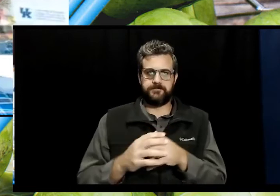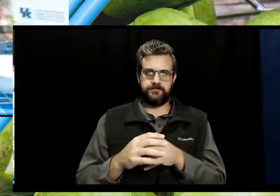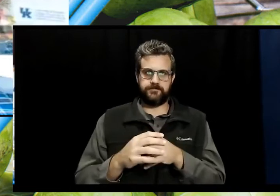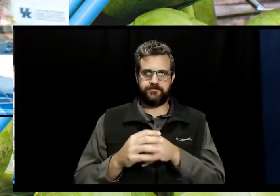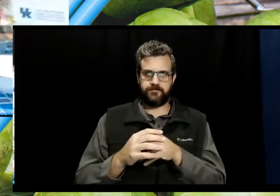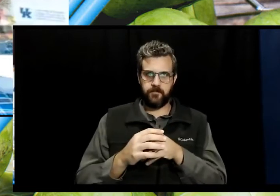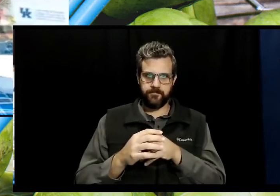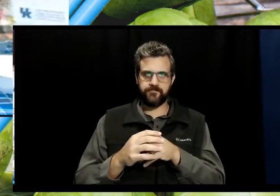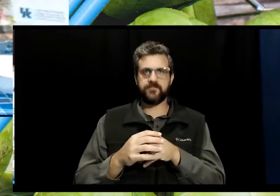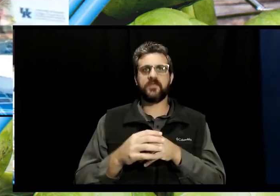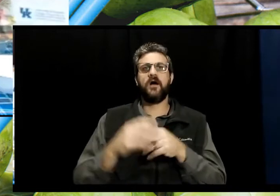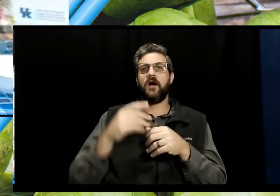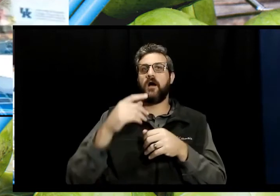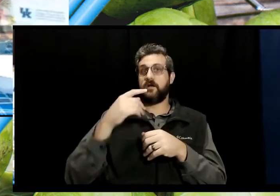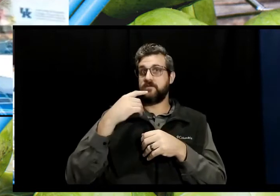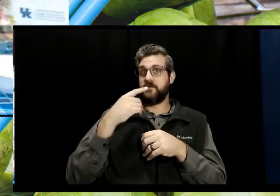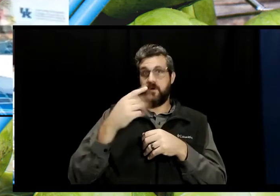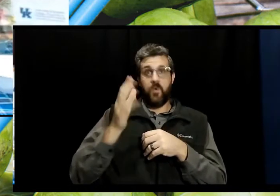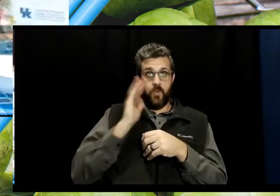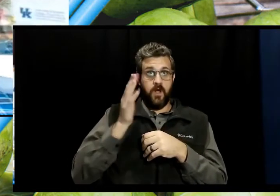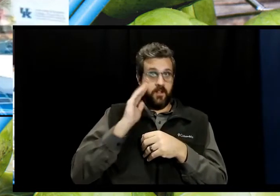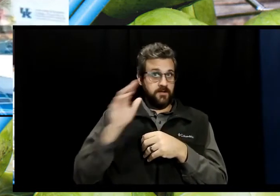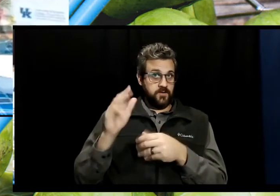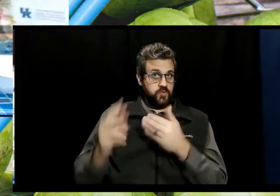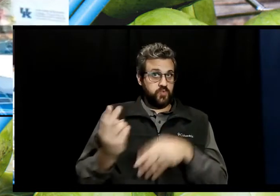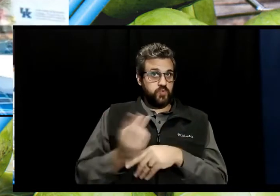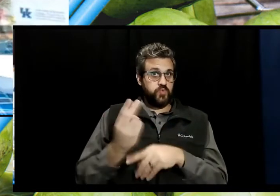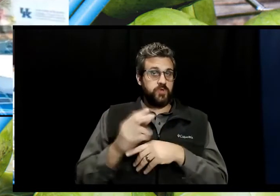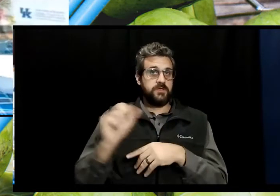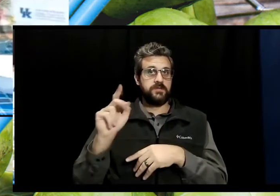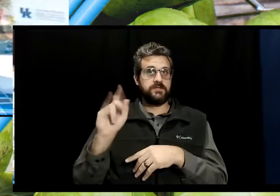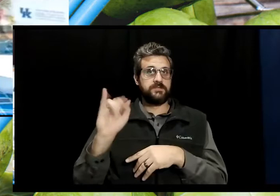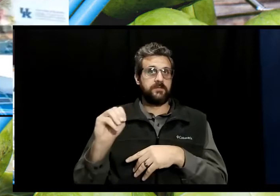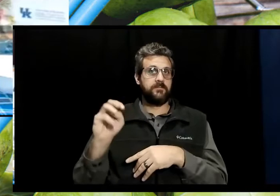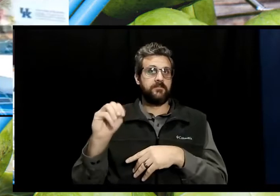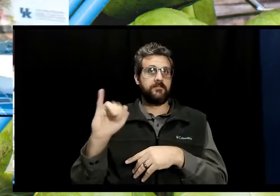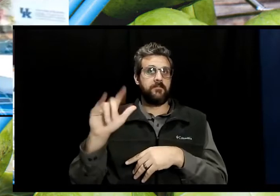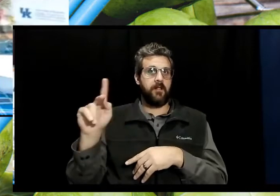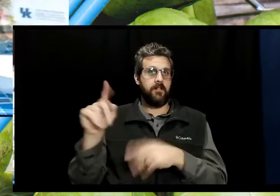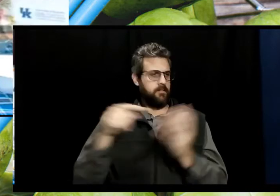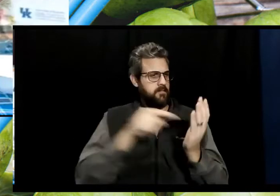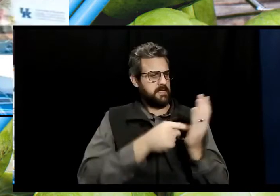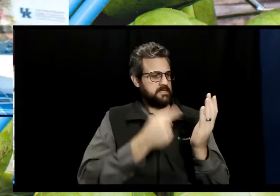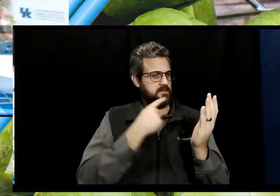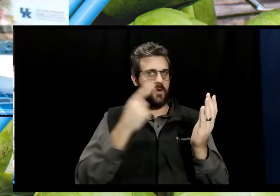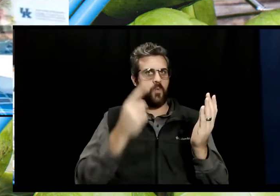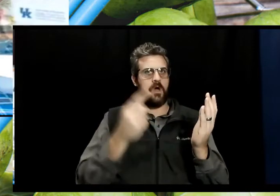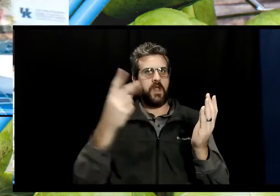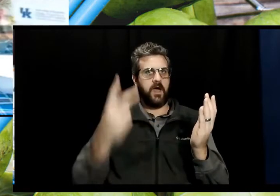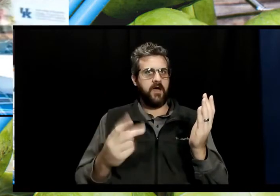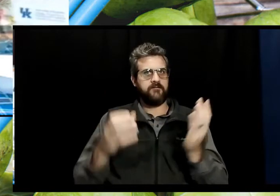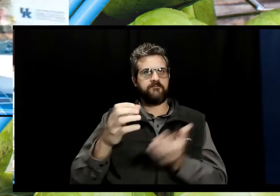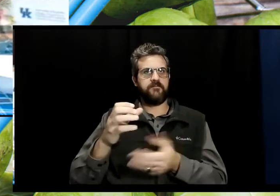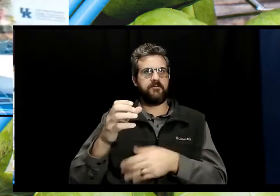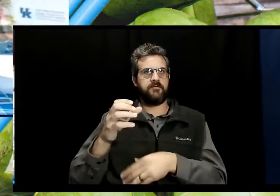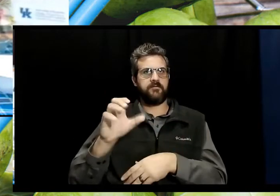So I told you we're going to add skim milk. Now our recipe calls for 1.5 cups of skim milk